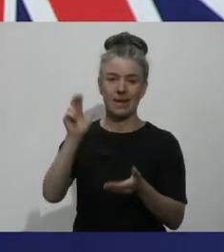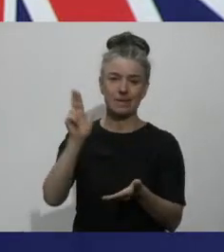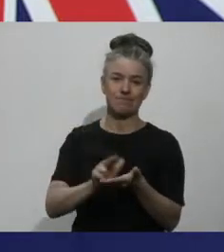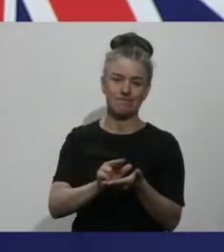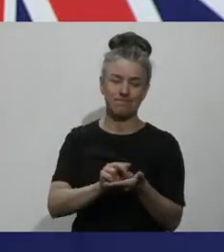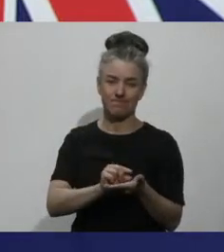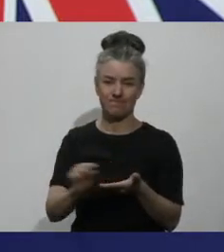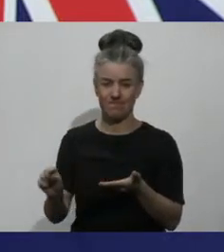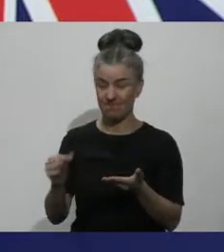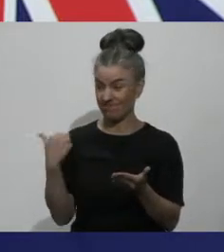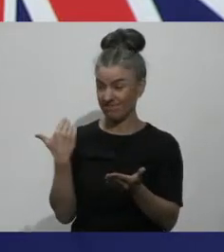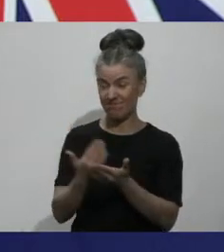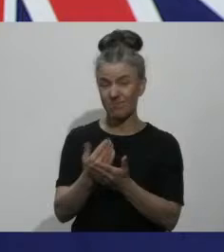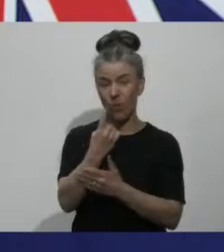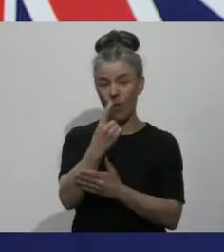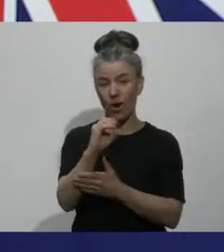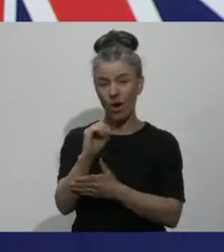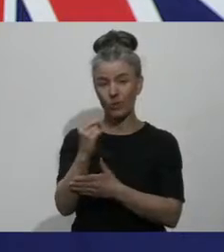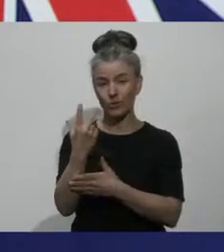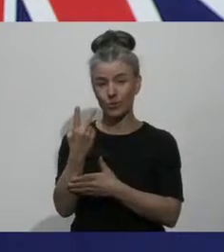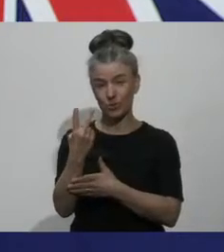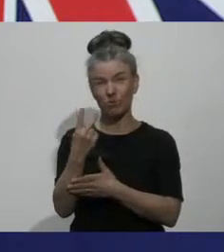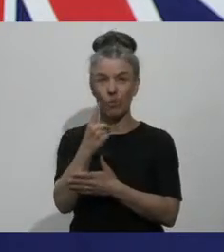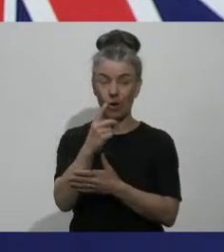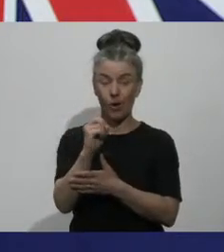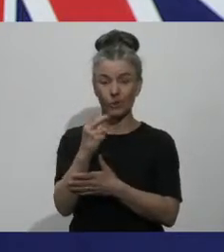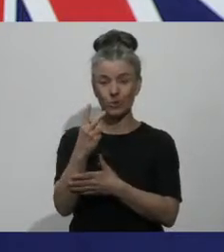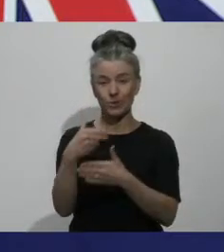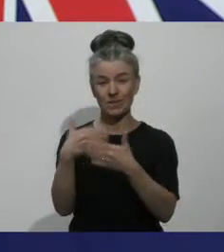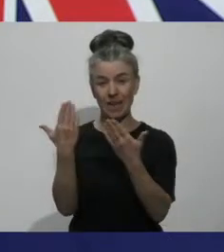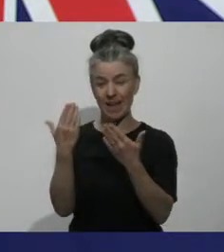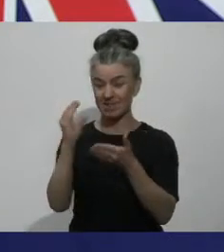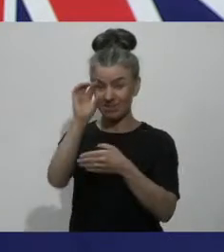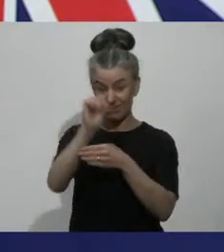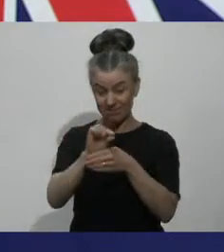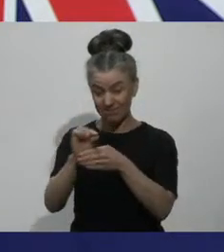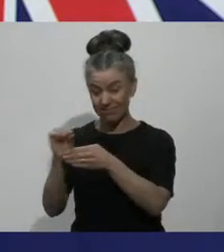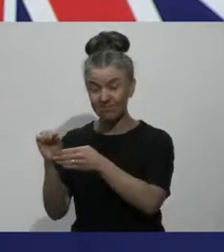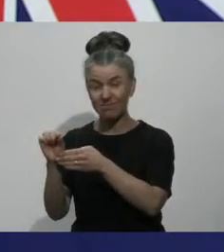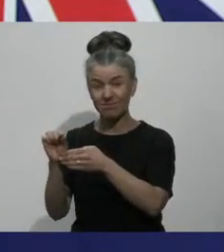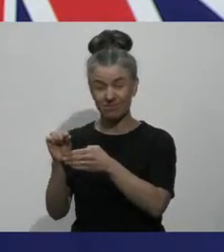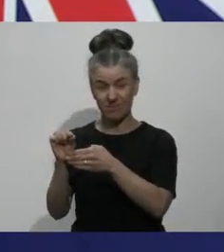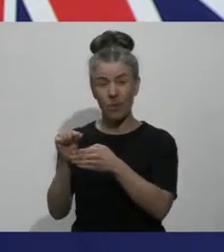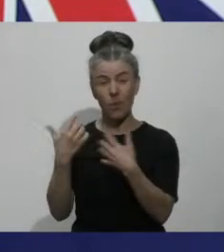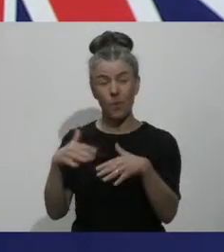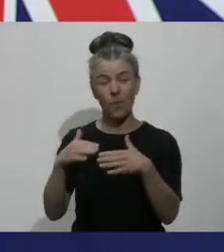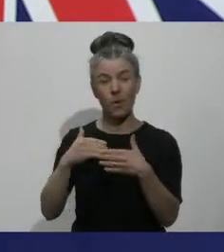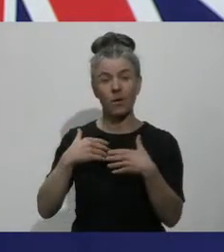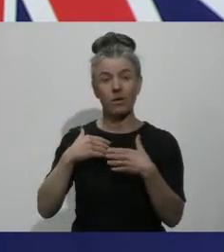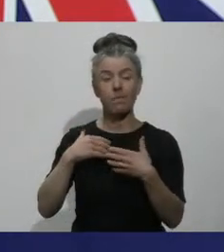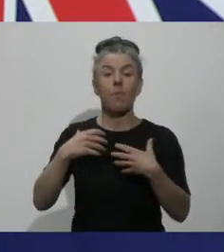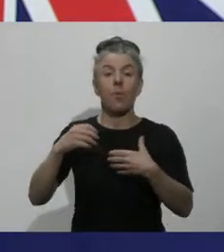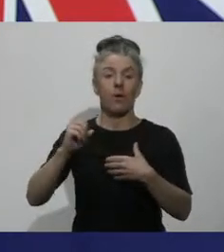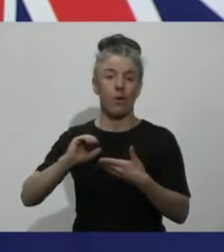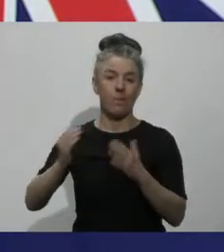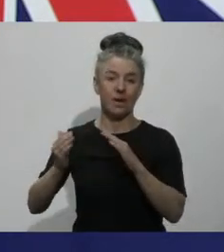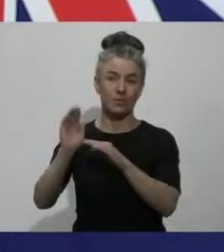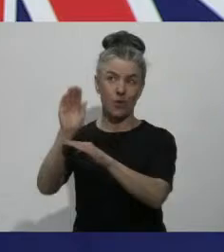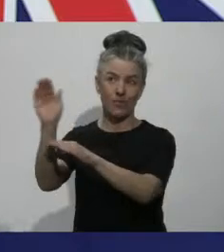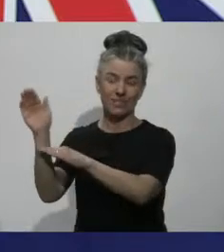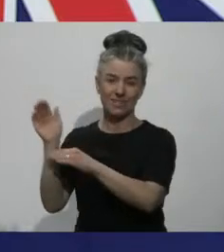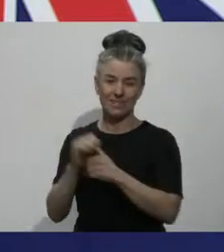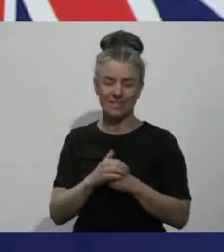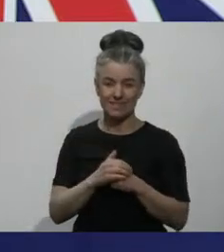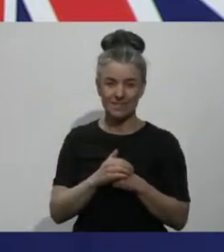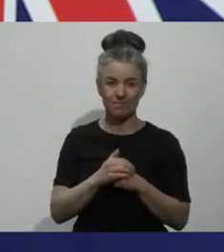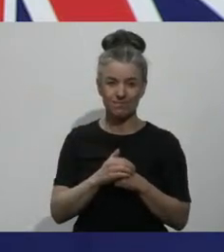for 102 days, longer than any other country. We have been world leading in our COVID response, with the result that